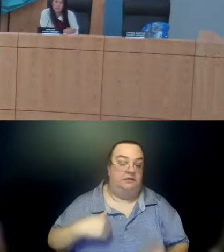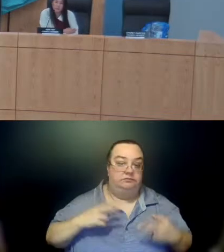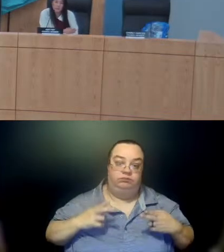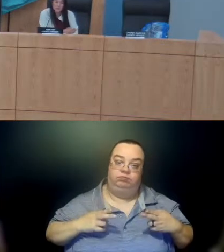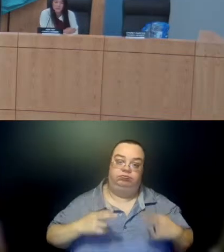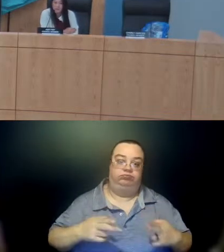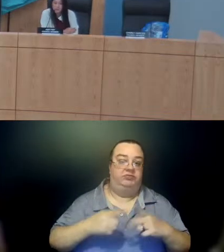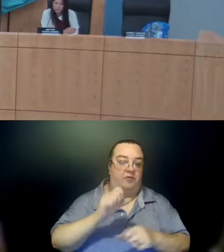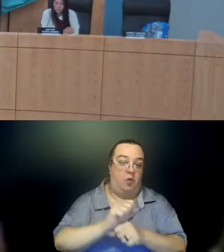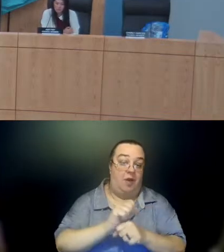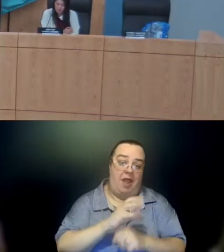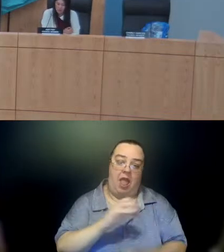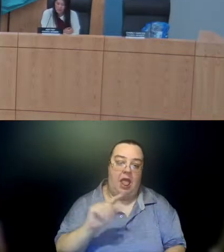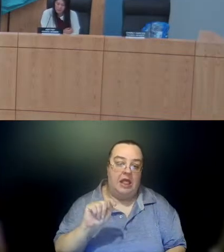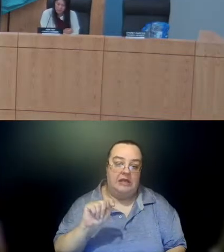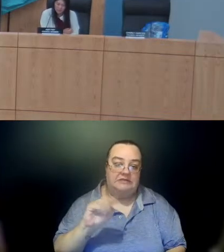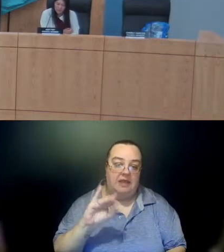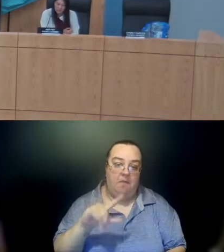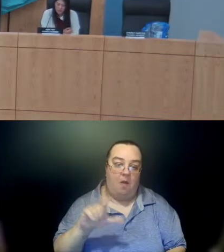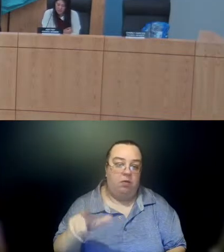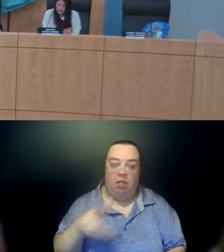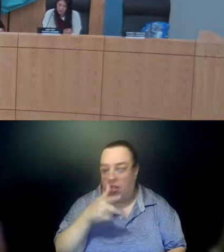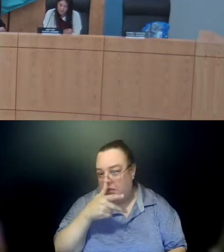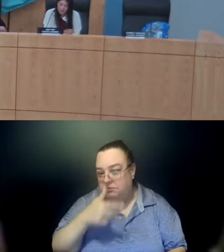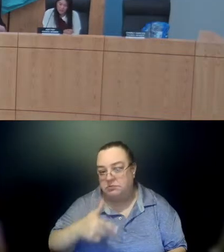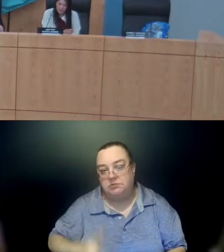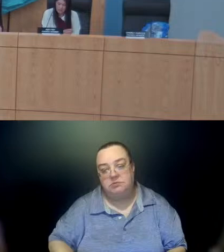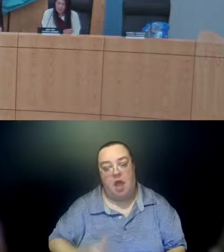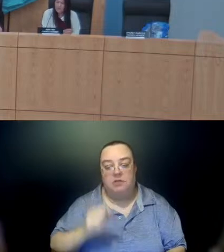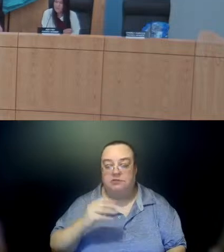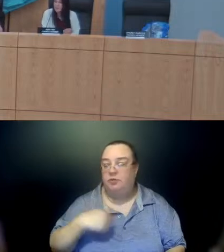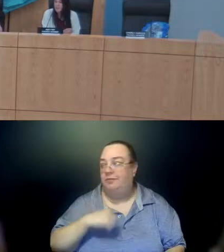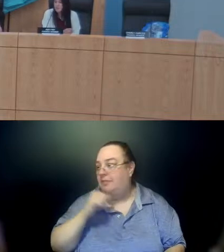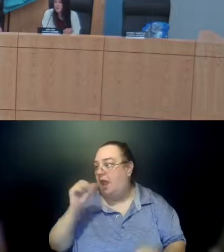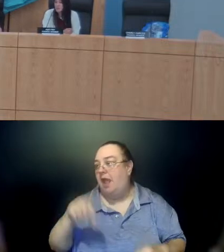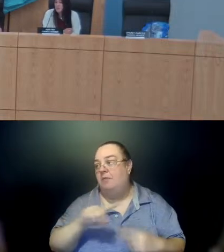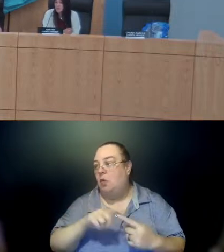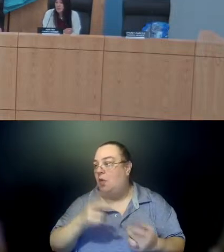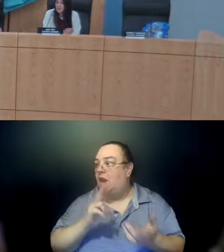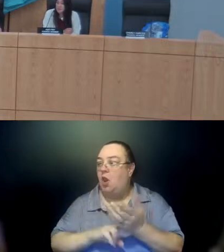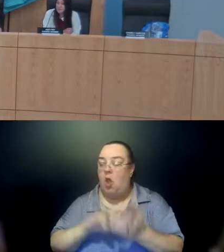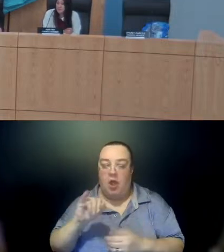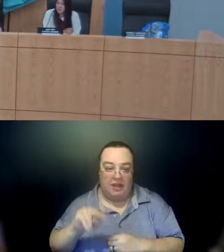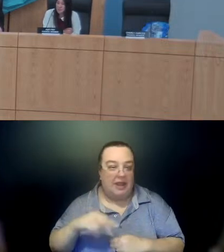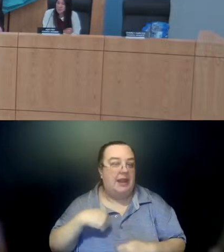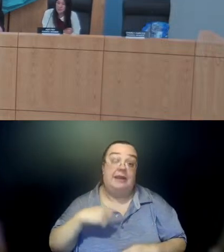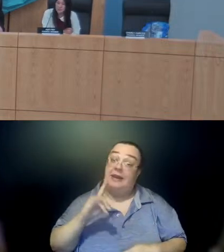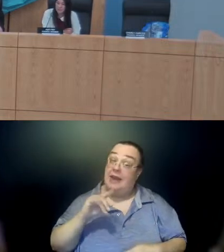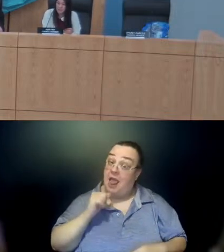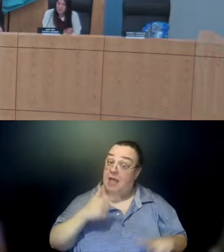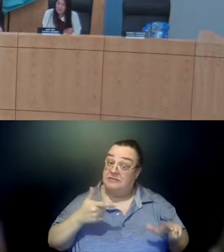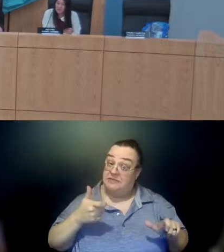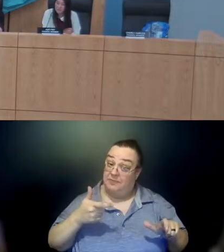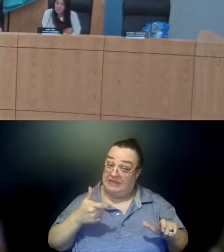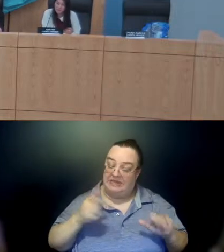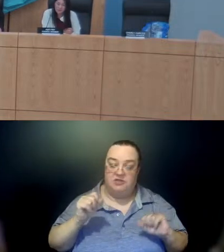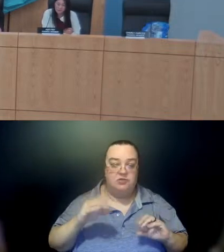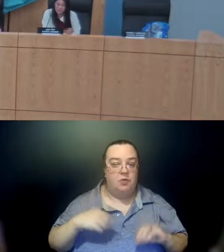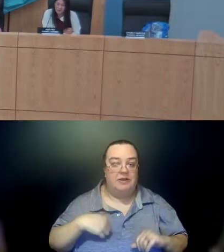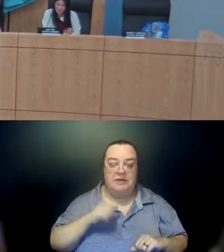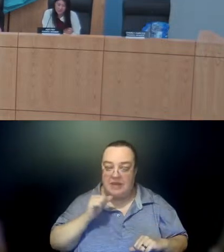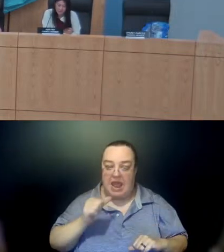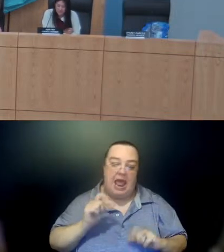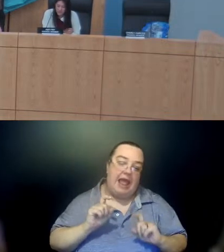T-Mobile sucks, so I wasn't able to log in as I was driving here. I did not speed, so I did not contribute any revenue to